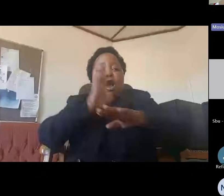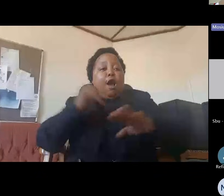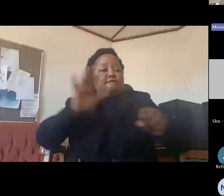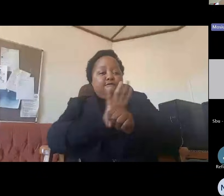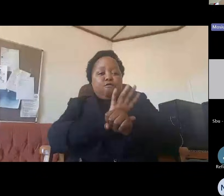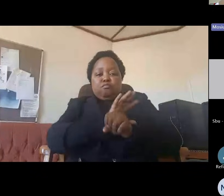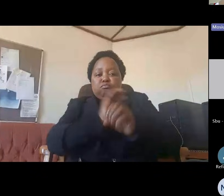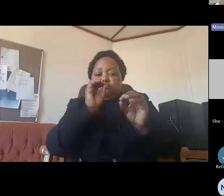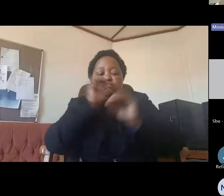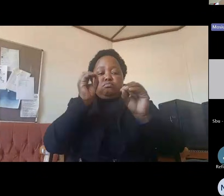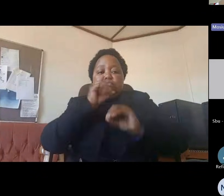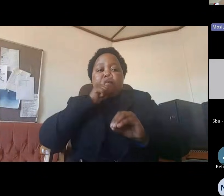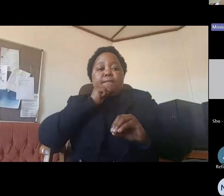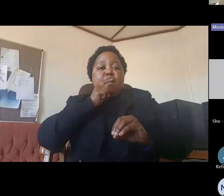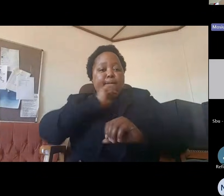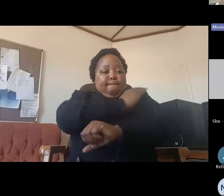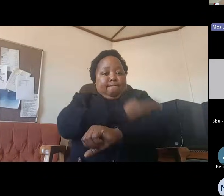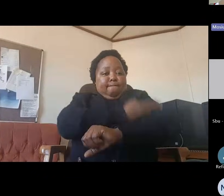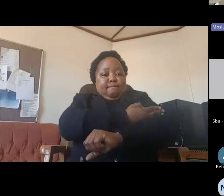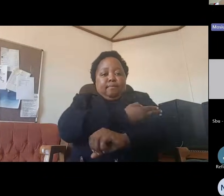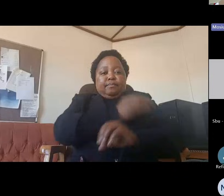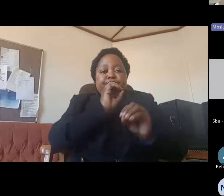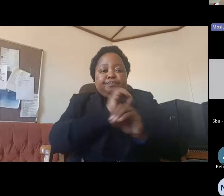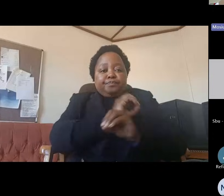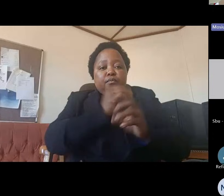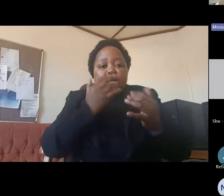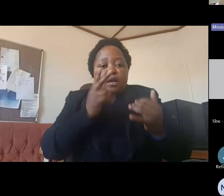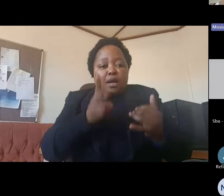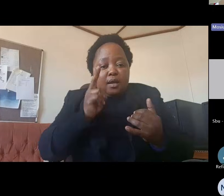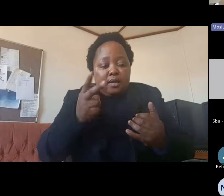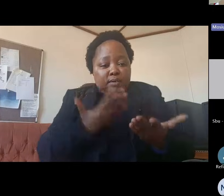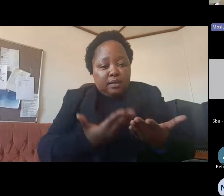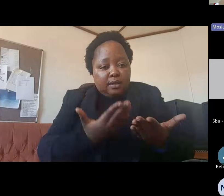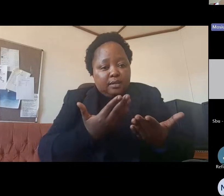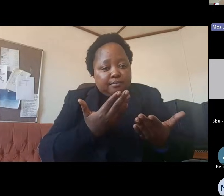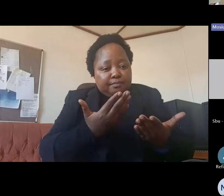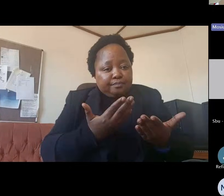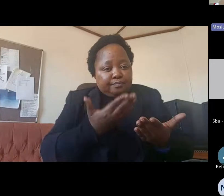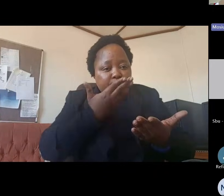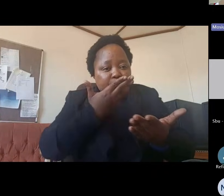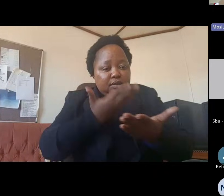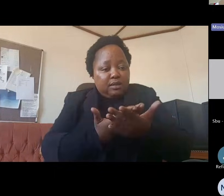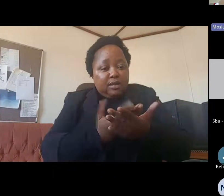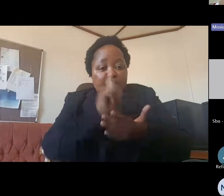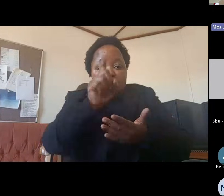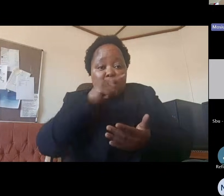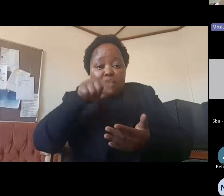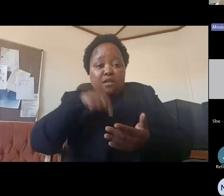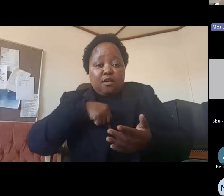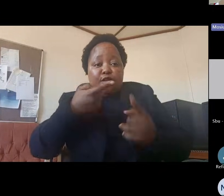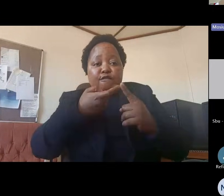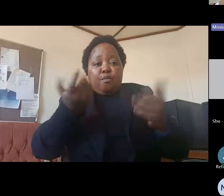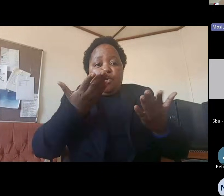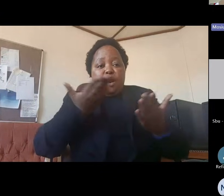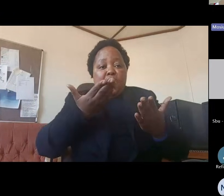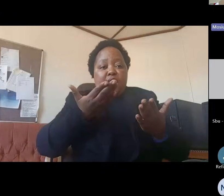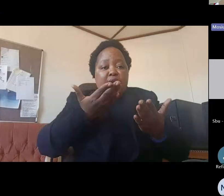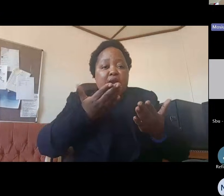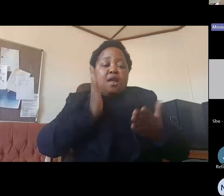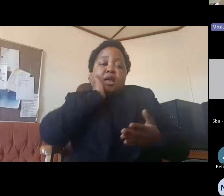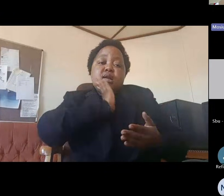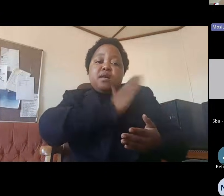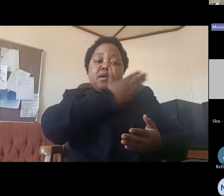masculinities. She has also requested us just to have a transition from a charity model of viewing